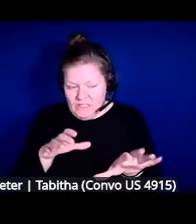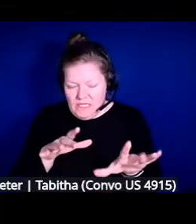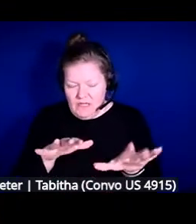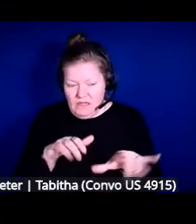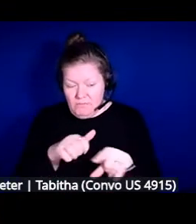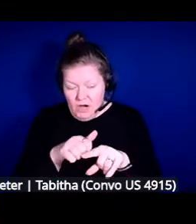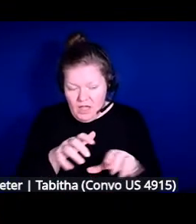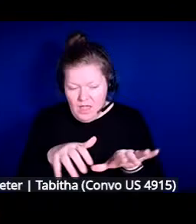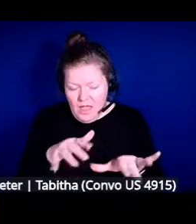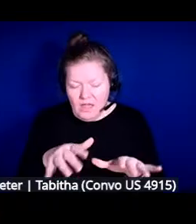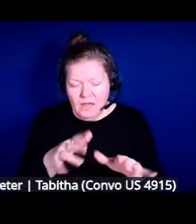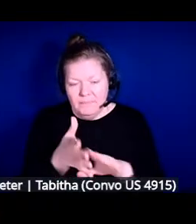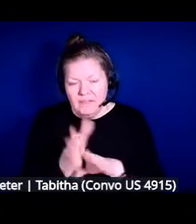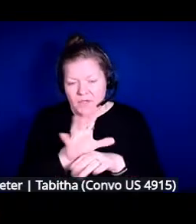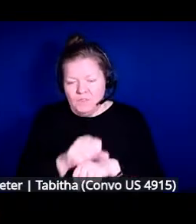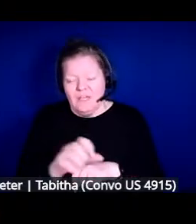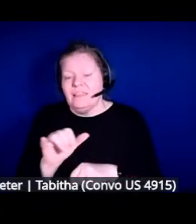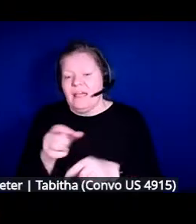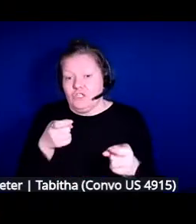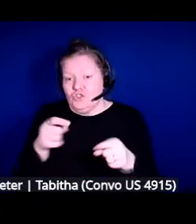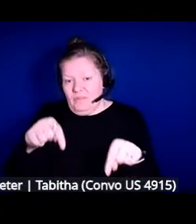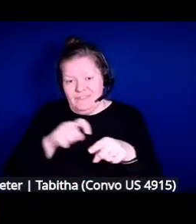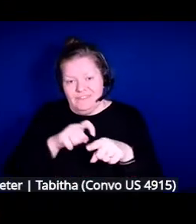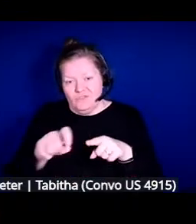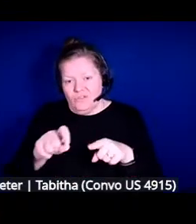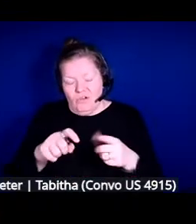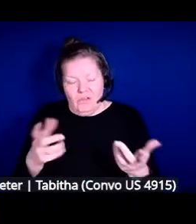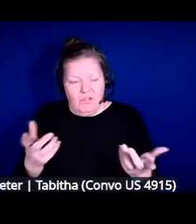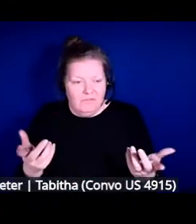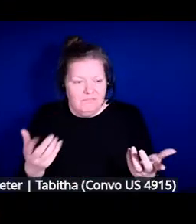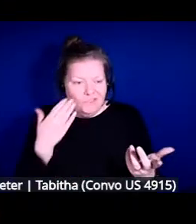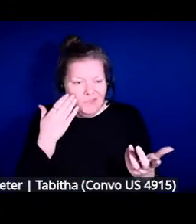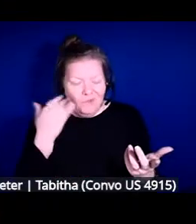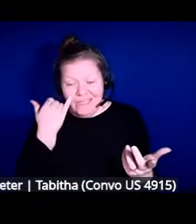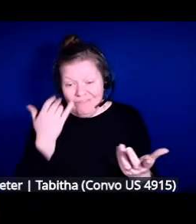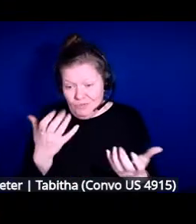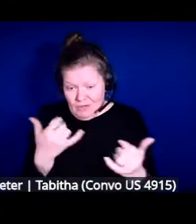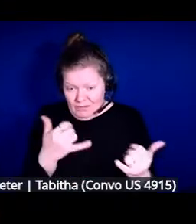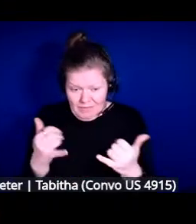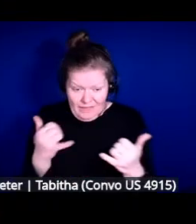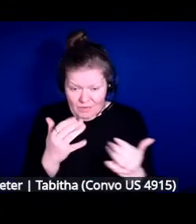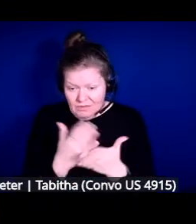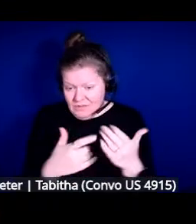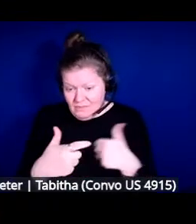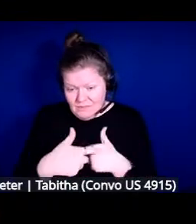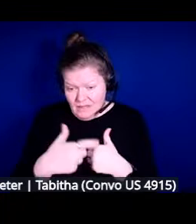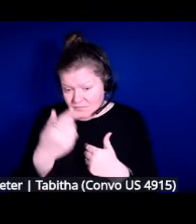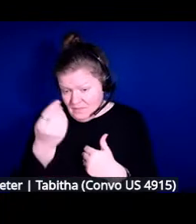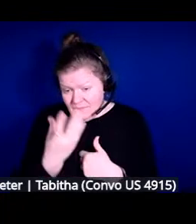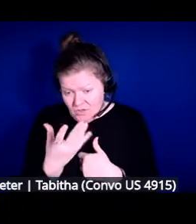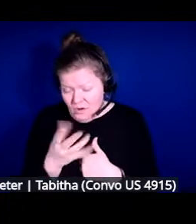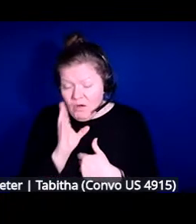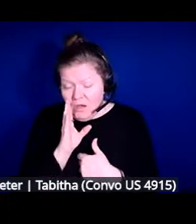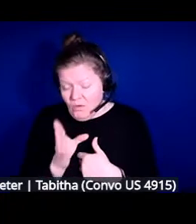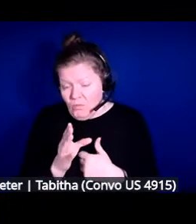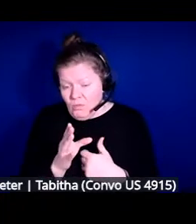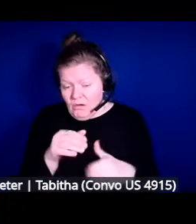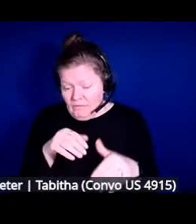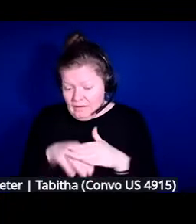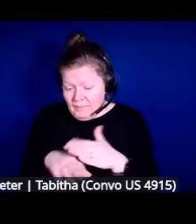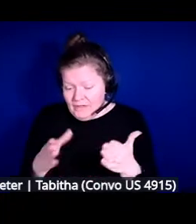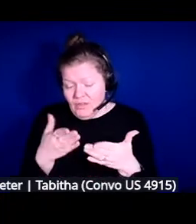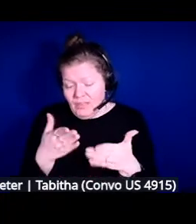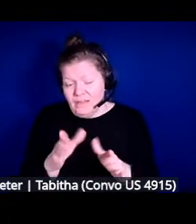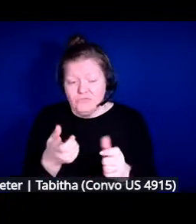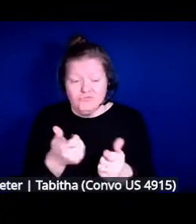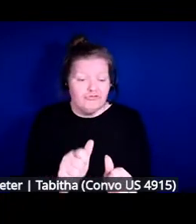used to it. It's like being in control of this call, which, if you want to play around sometimes, let me know. I'll come in here and let you